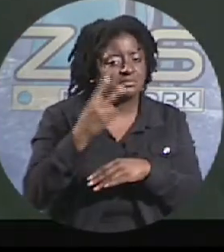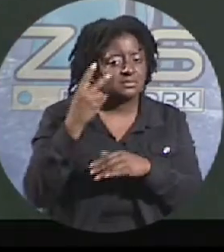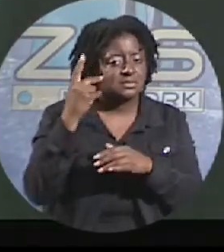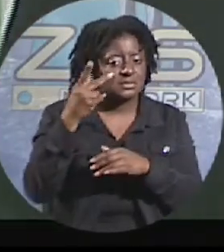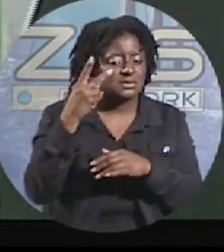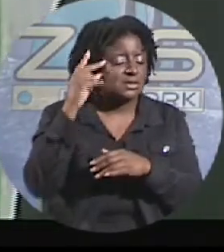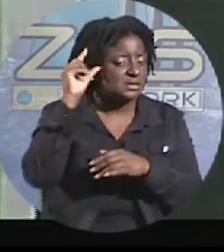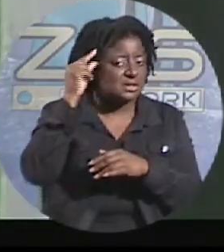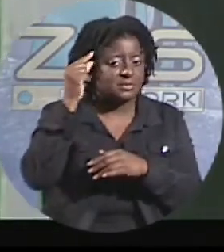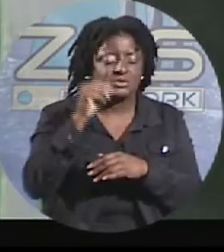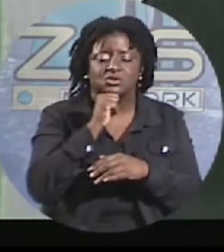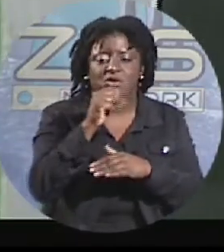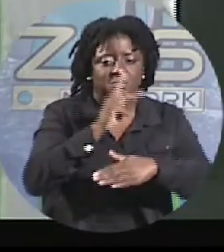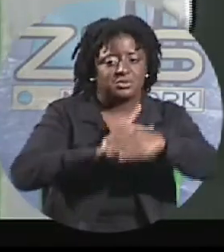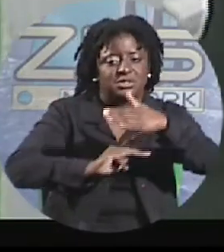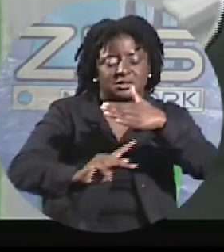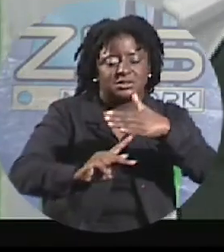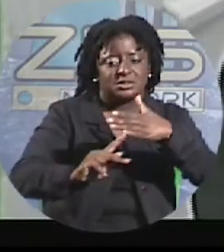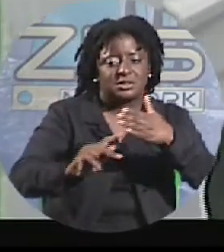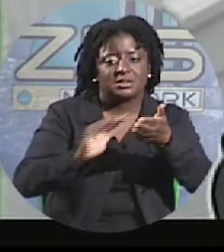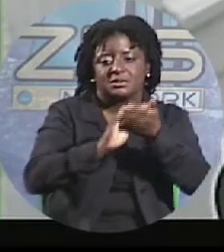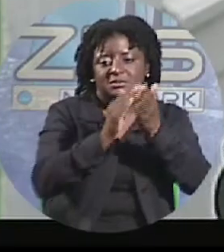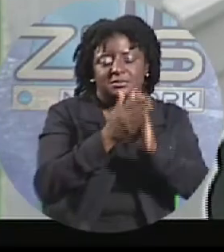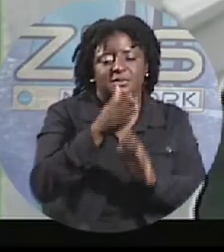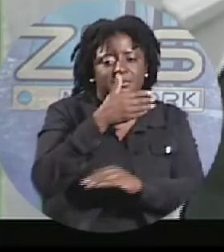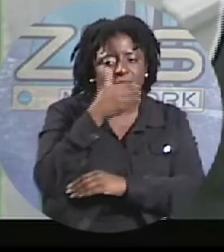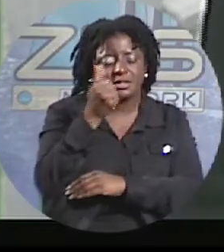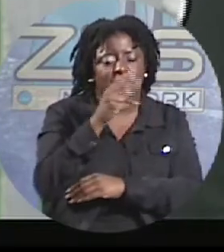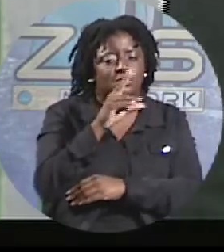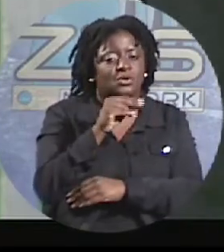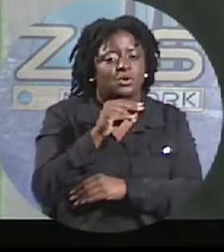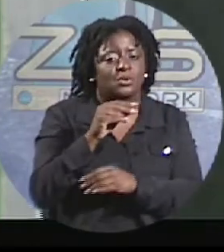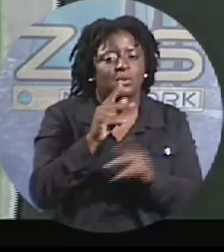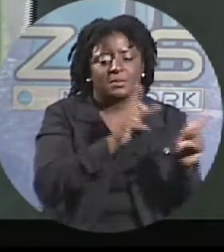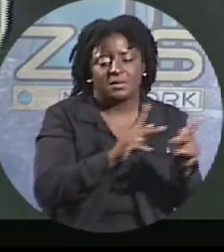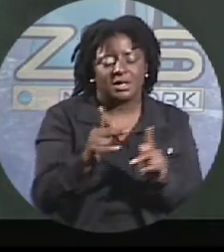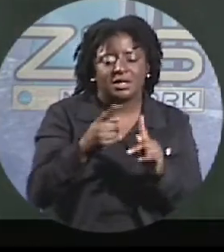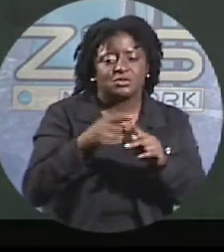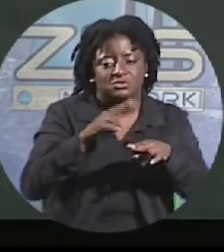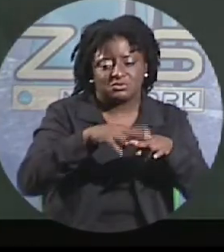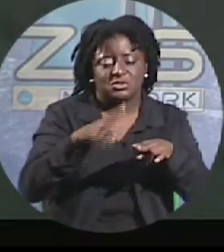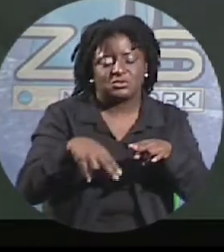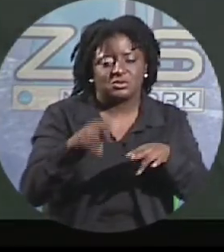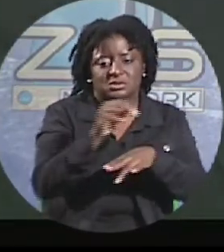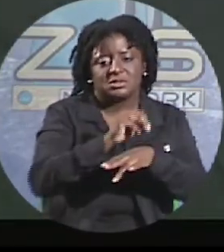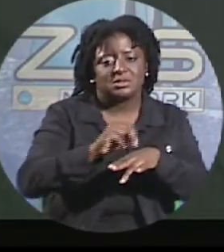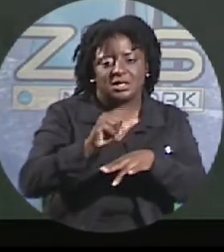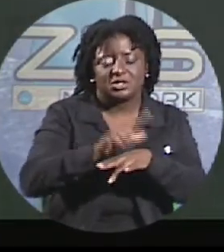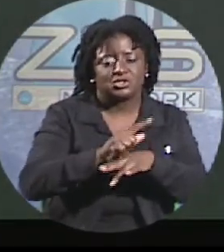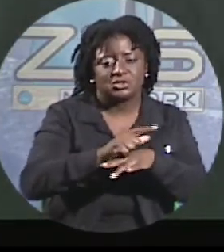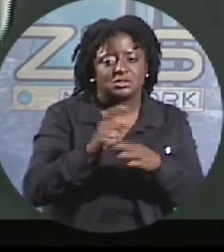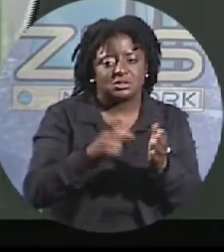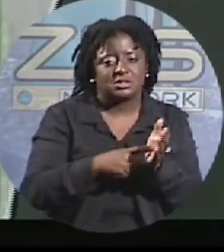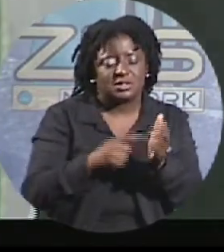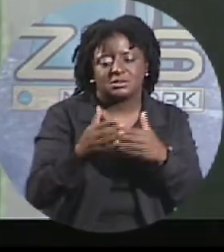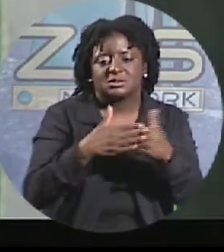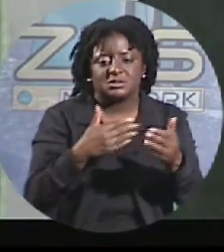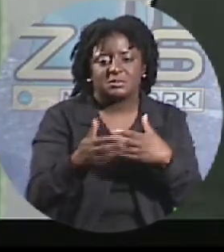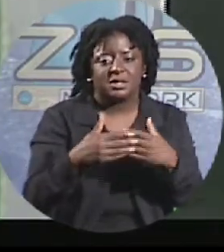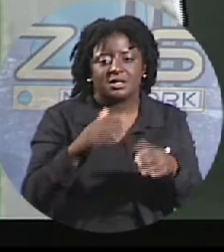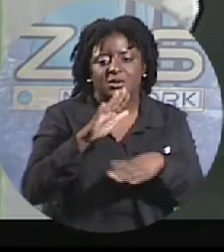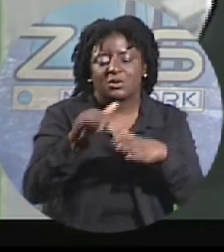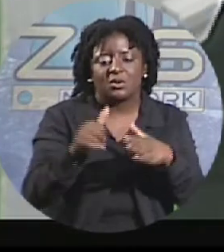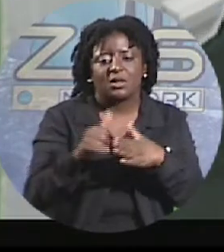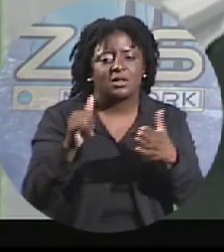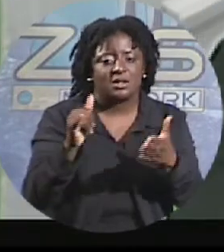will get much better. There's no real plan to reduce the national debt despite all that